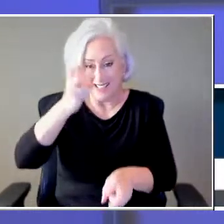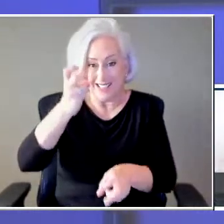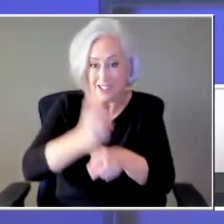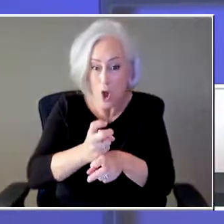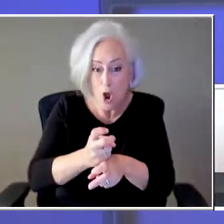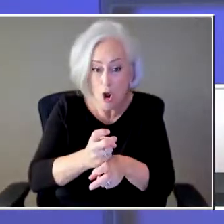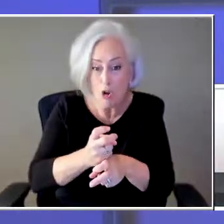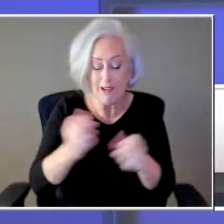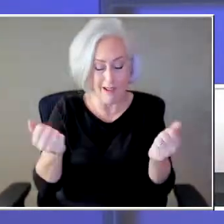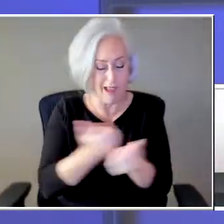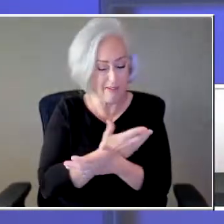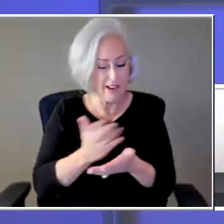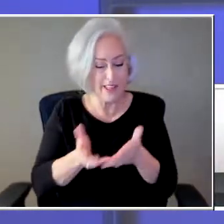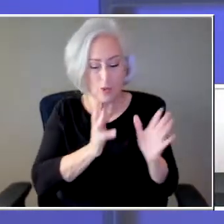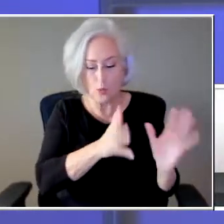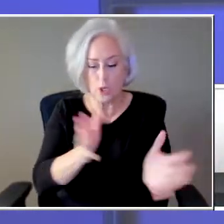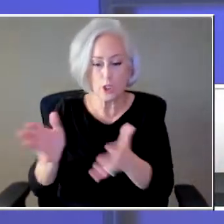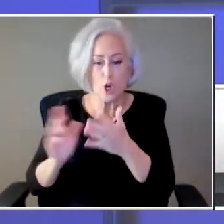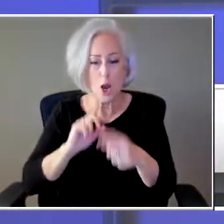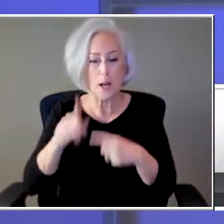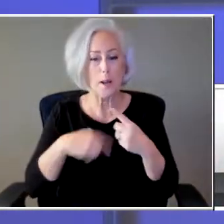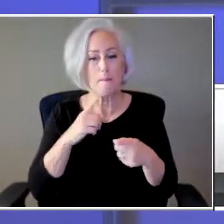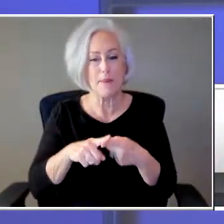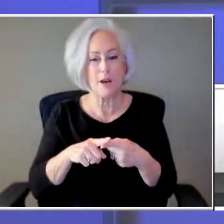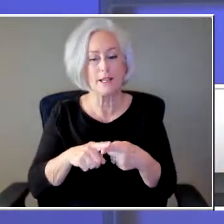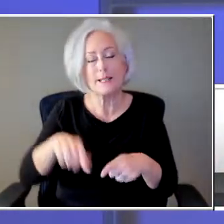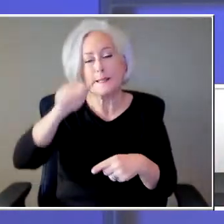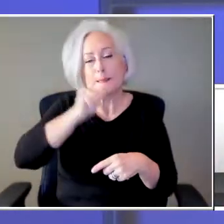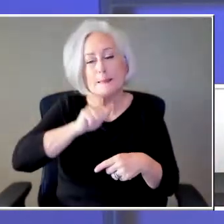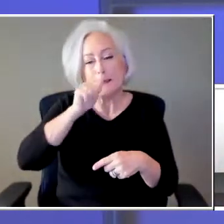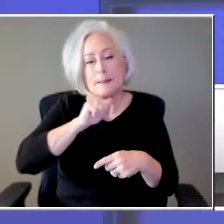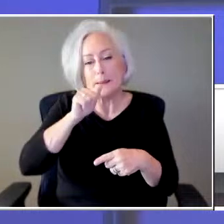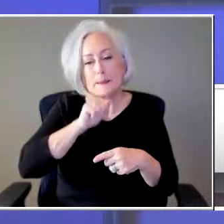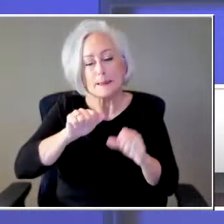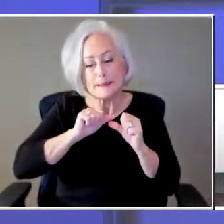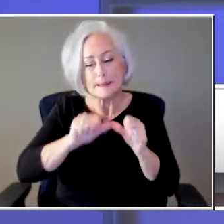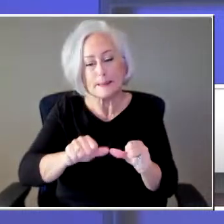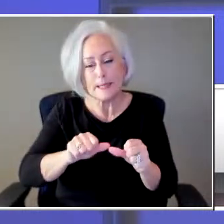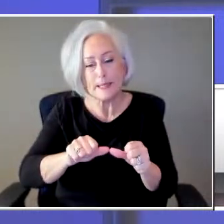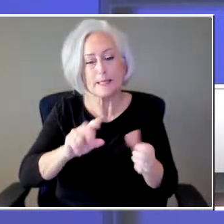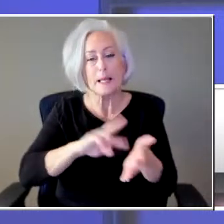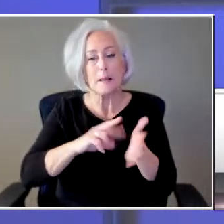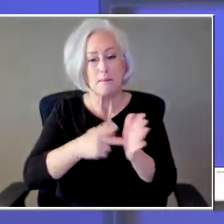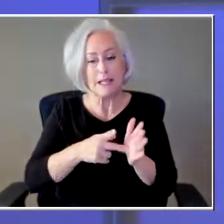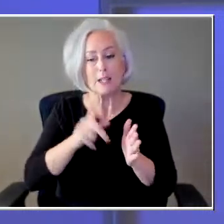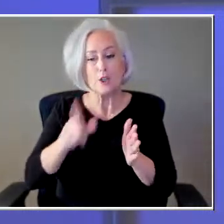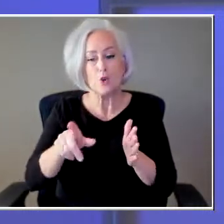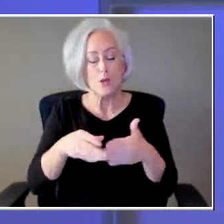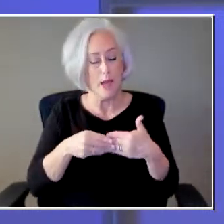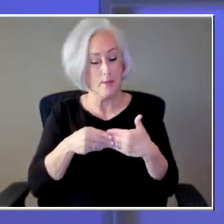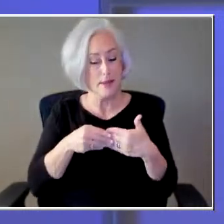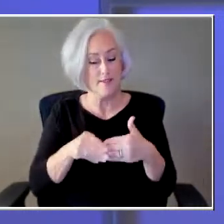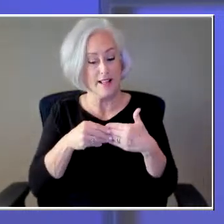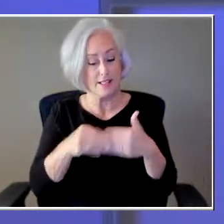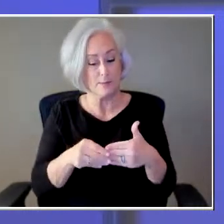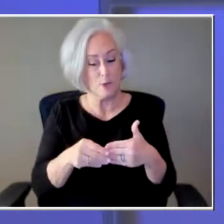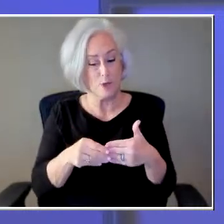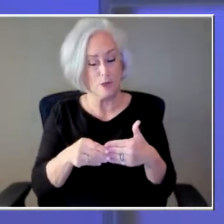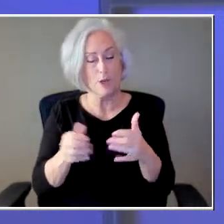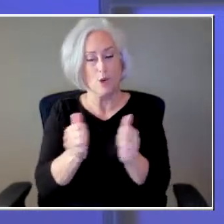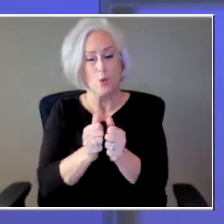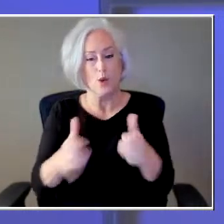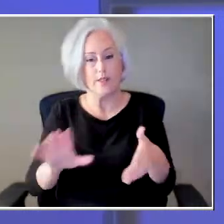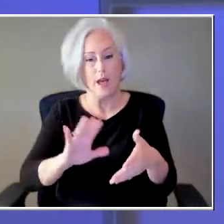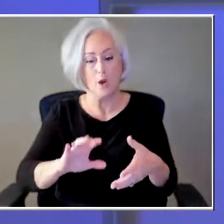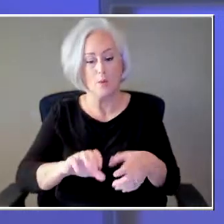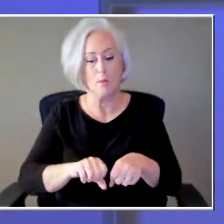mean, resilience is, we always say, the ability to bend without breaking, but that's not being, excessively positive